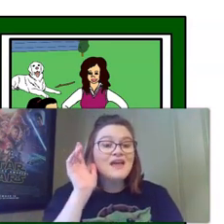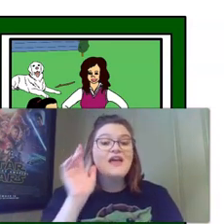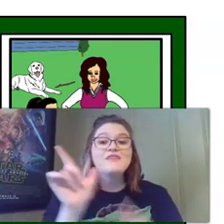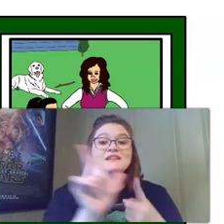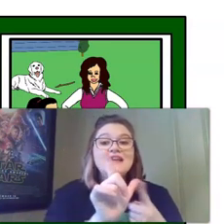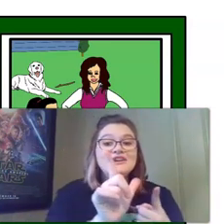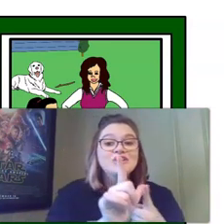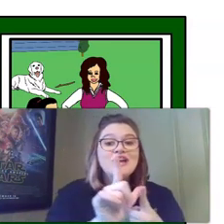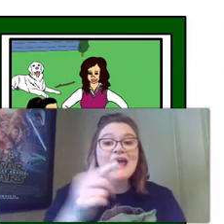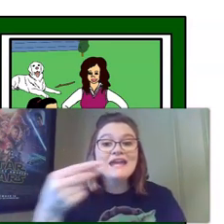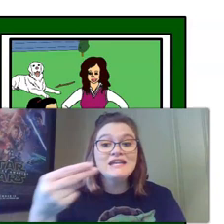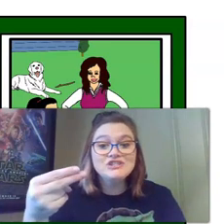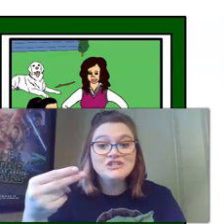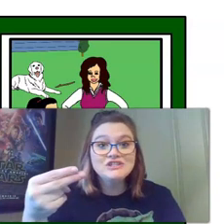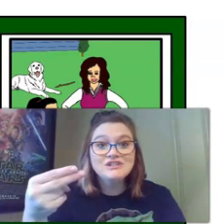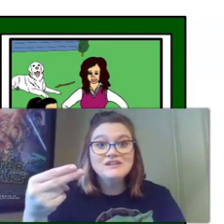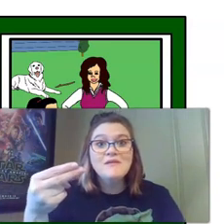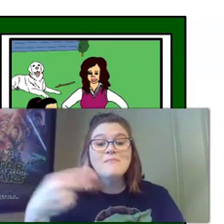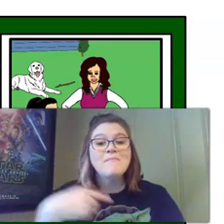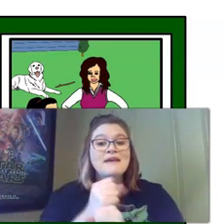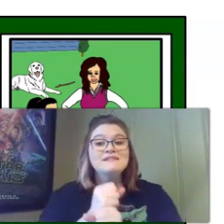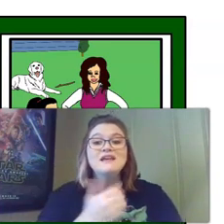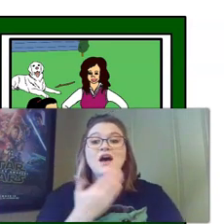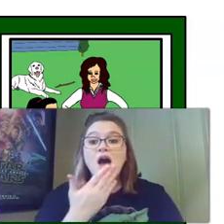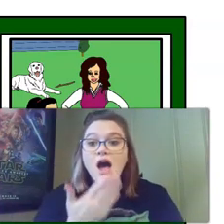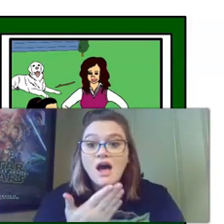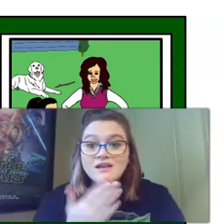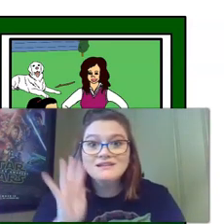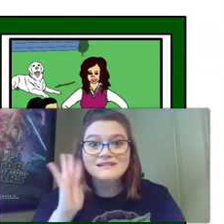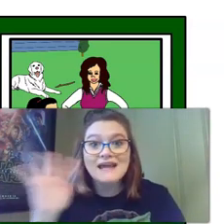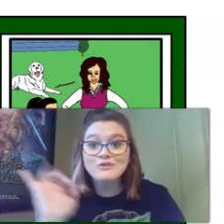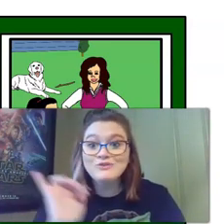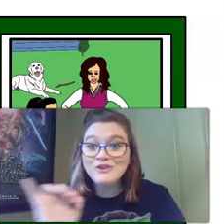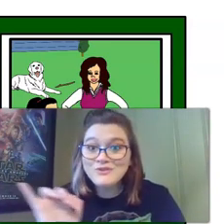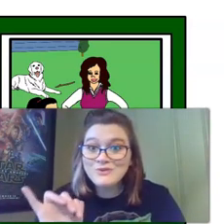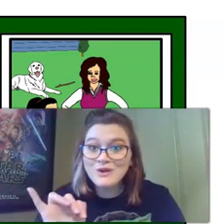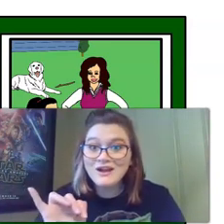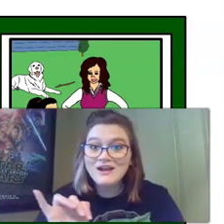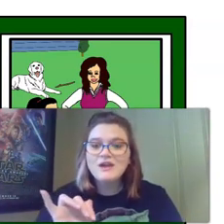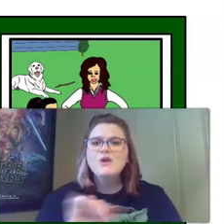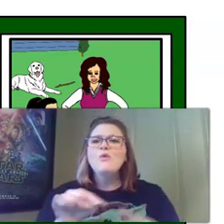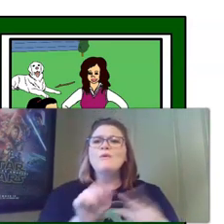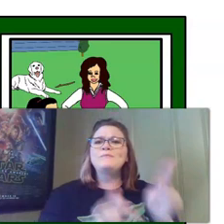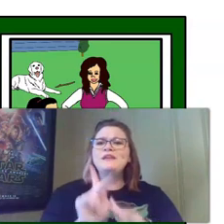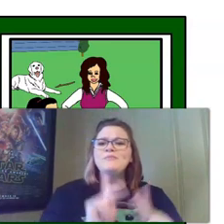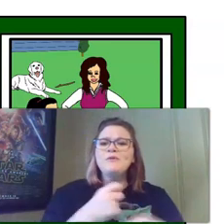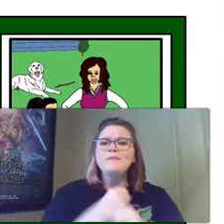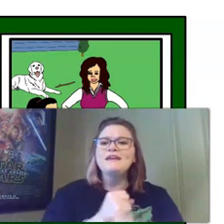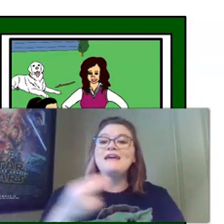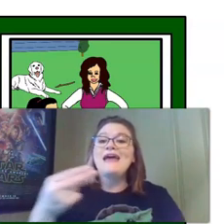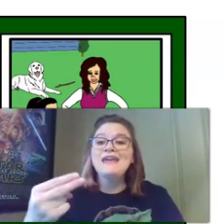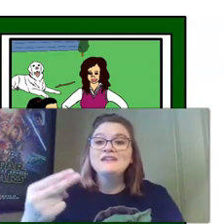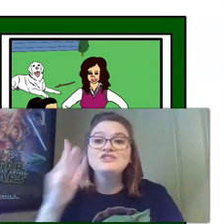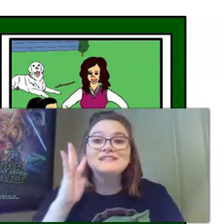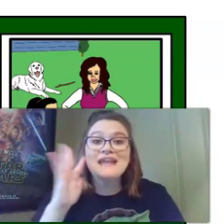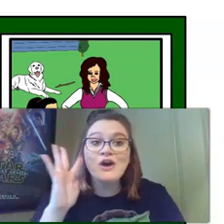Listen, the letter H makes the sound too. When people